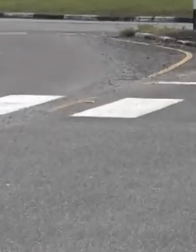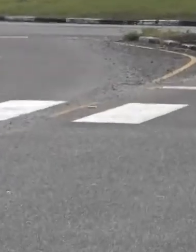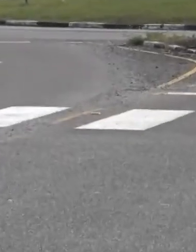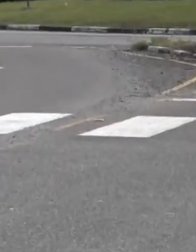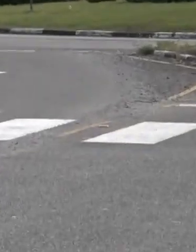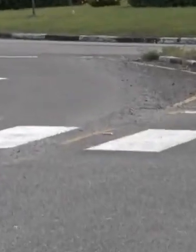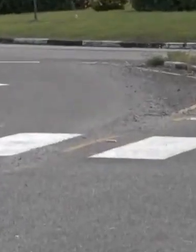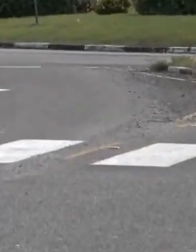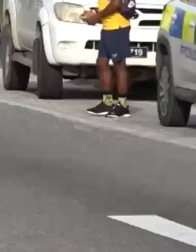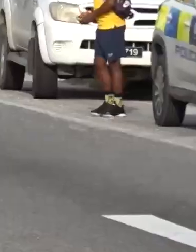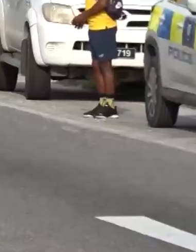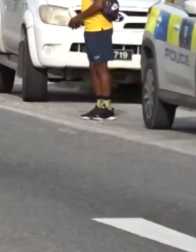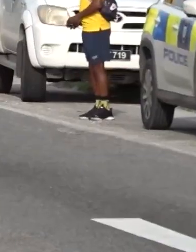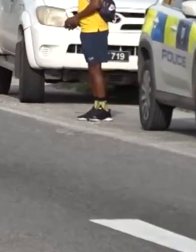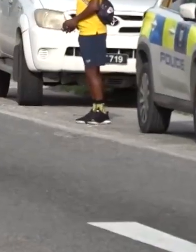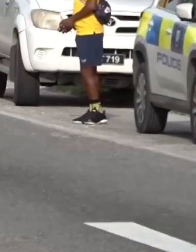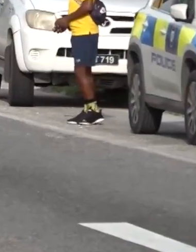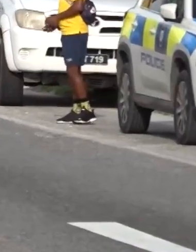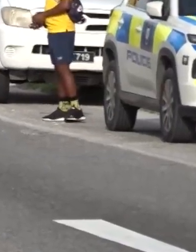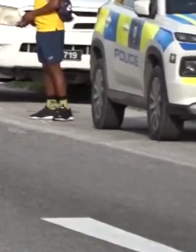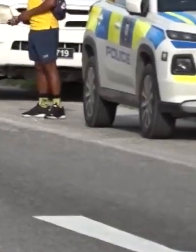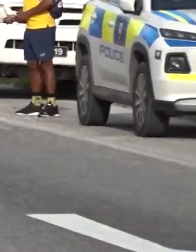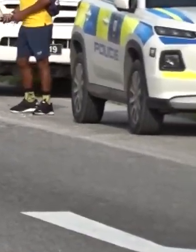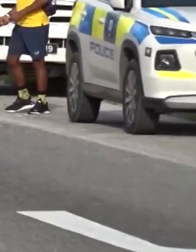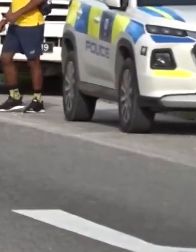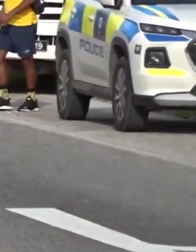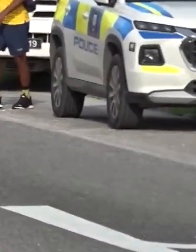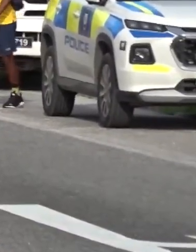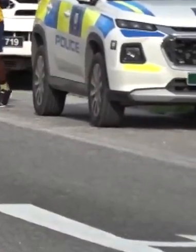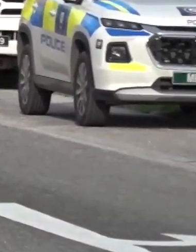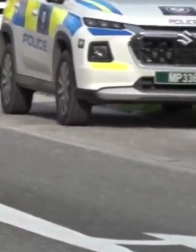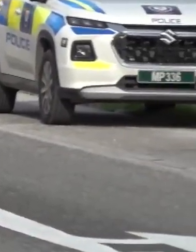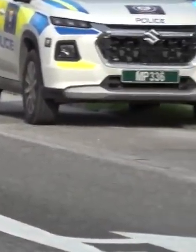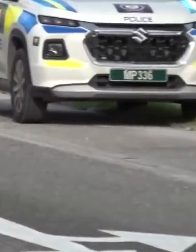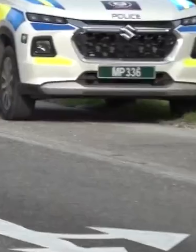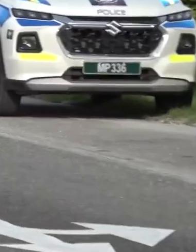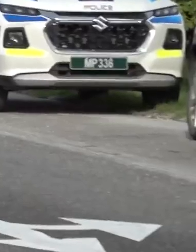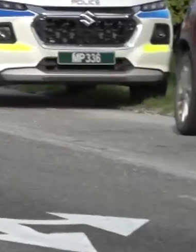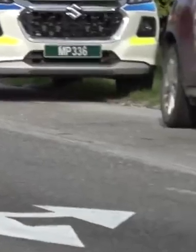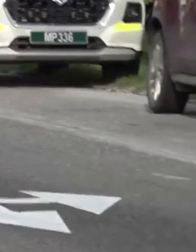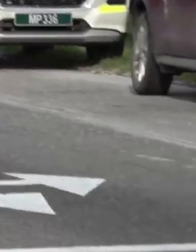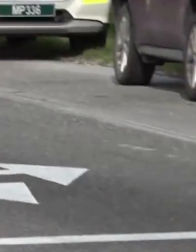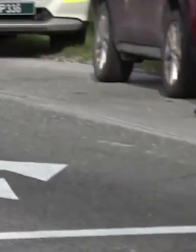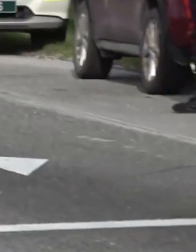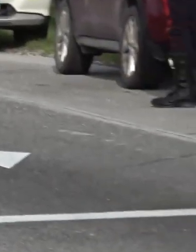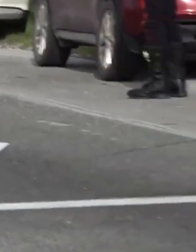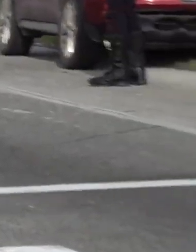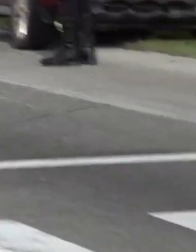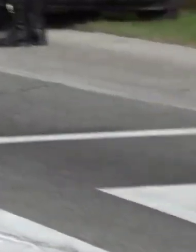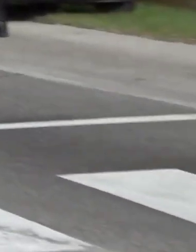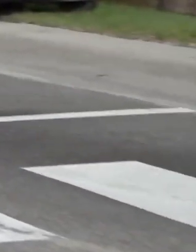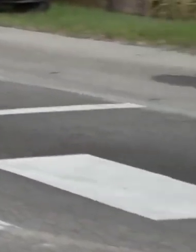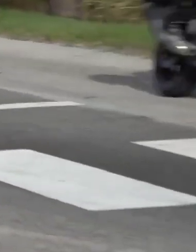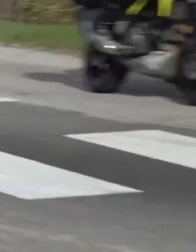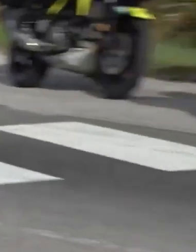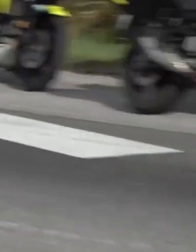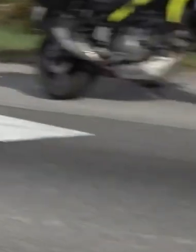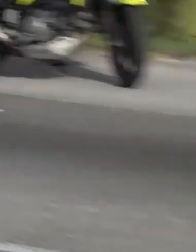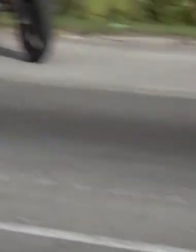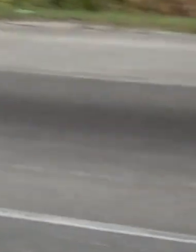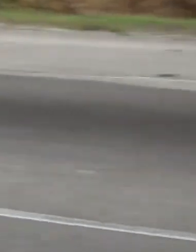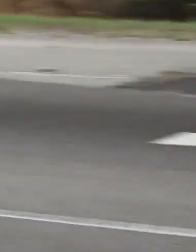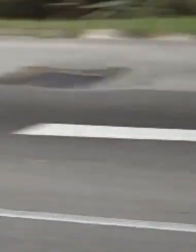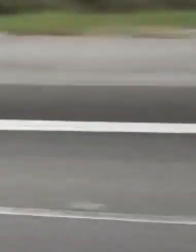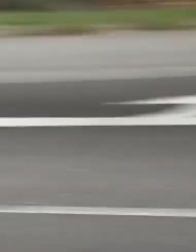24.50. And the gold medal went to hometown girl. Familiar territory brought success for Alexis Lashley.